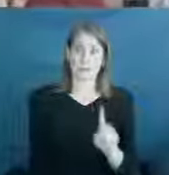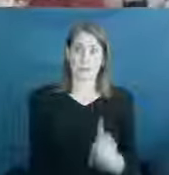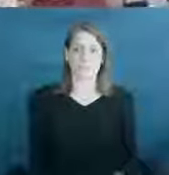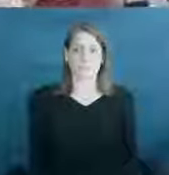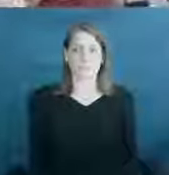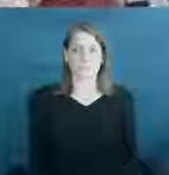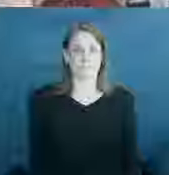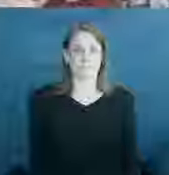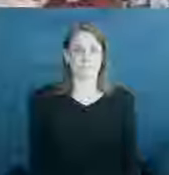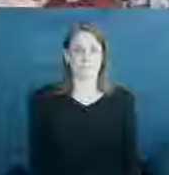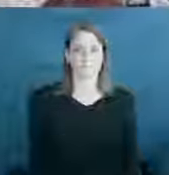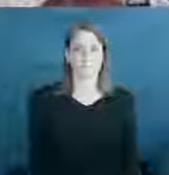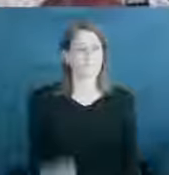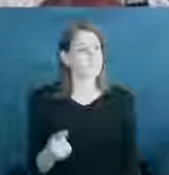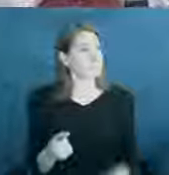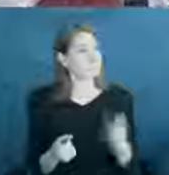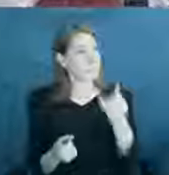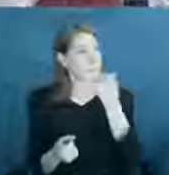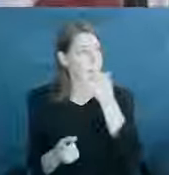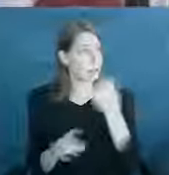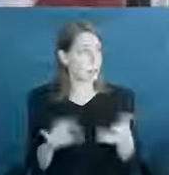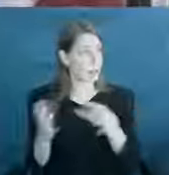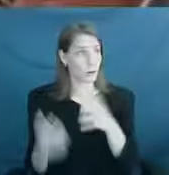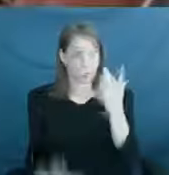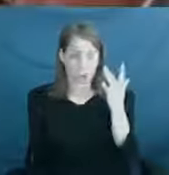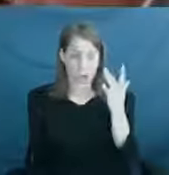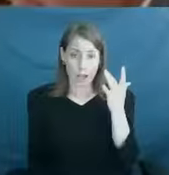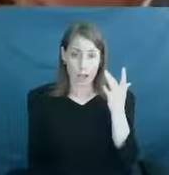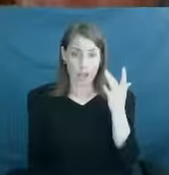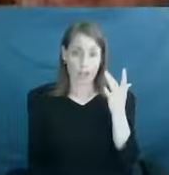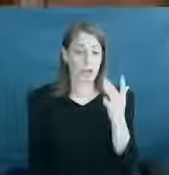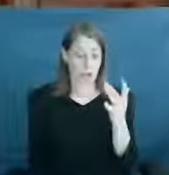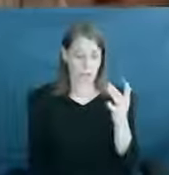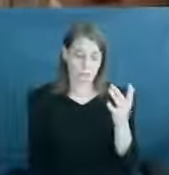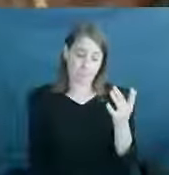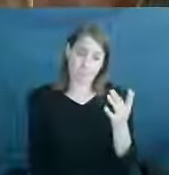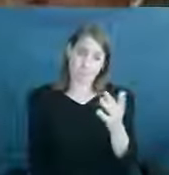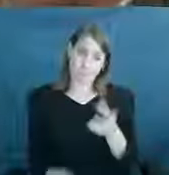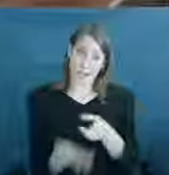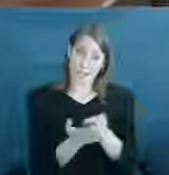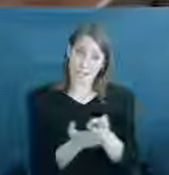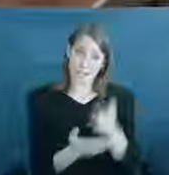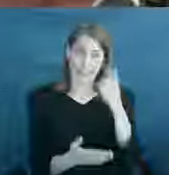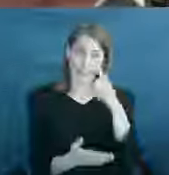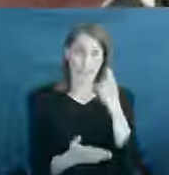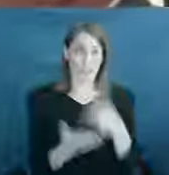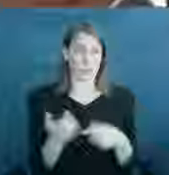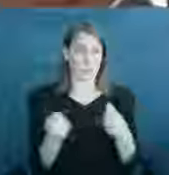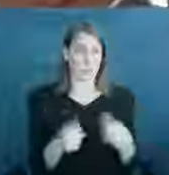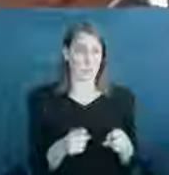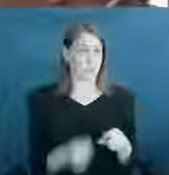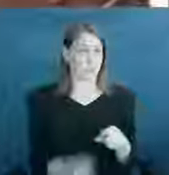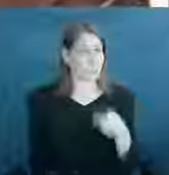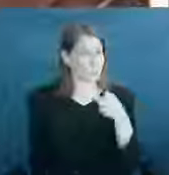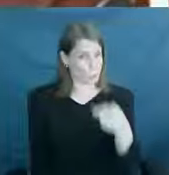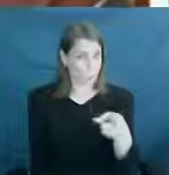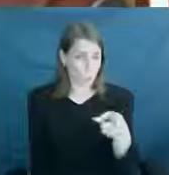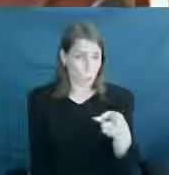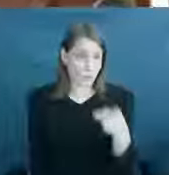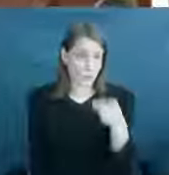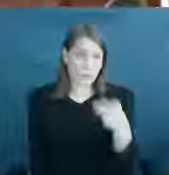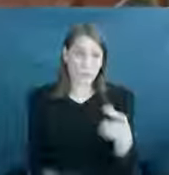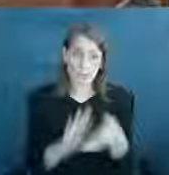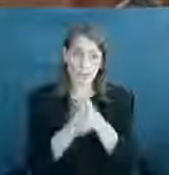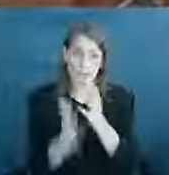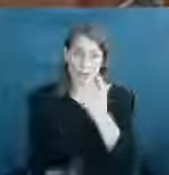a C1, I'm afraid, Luke. Sorry, Right. Rebecca? And it went wrong. Because it went wrong, and as a matter of fact,